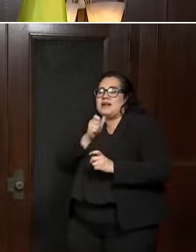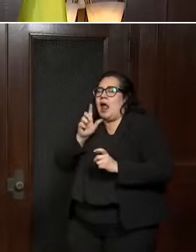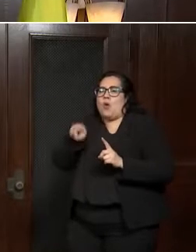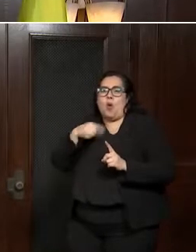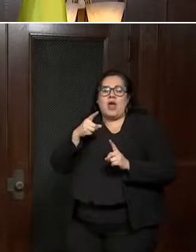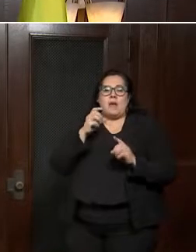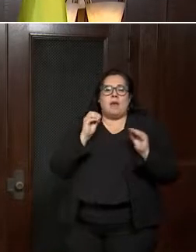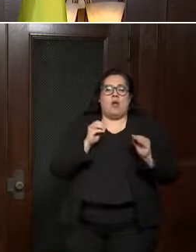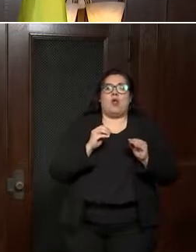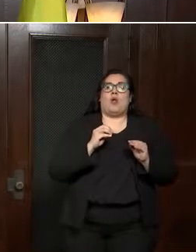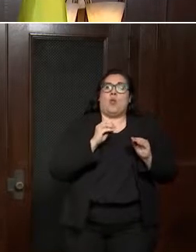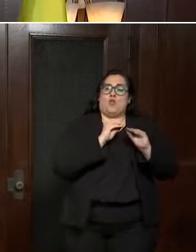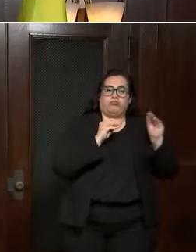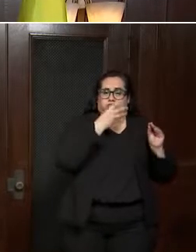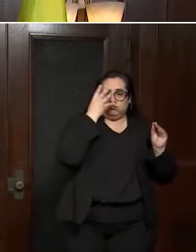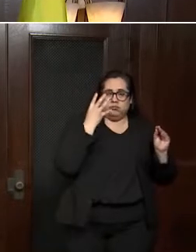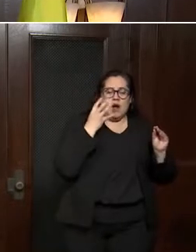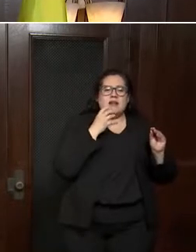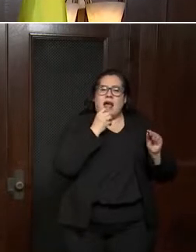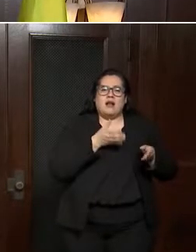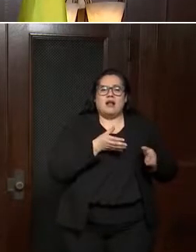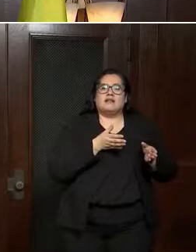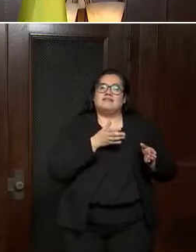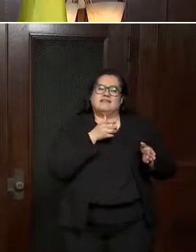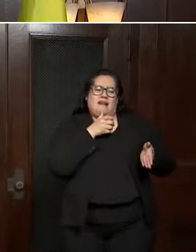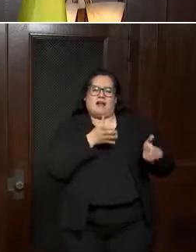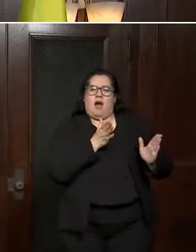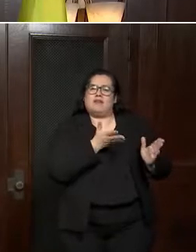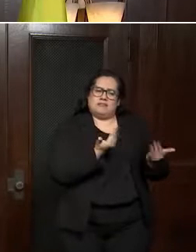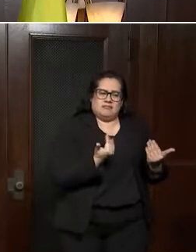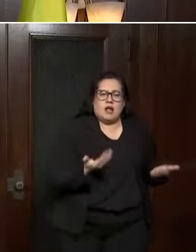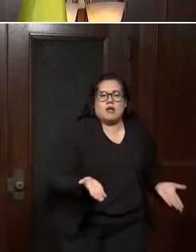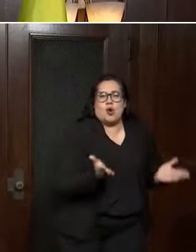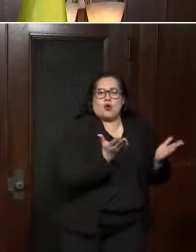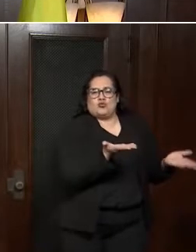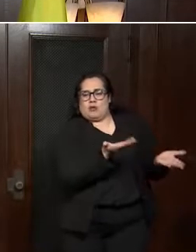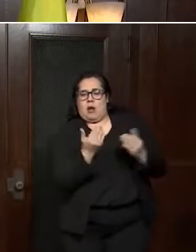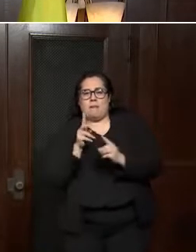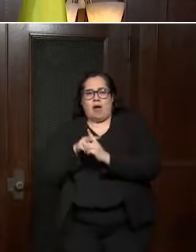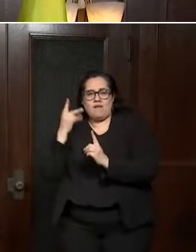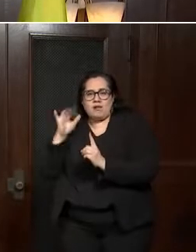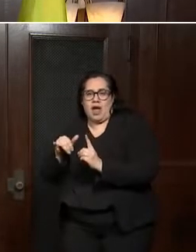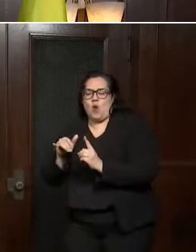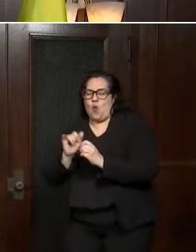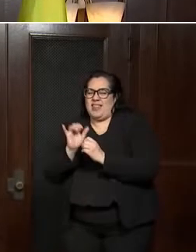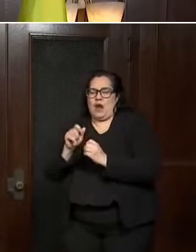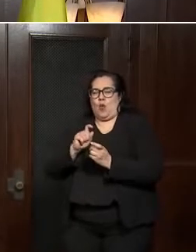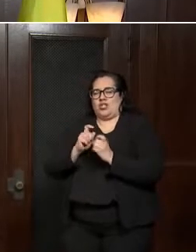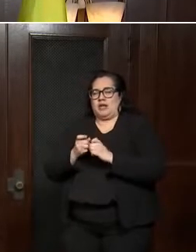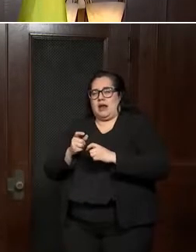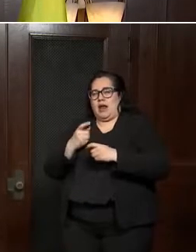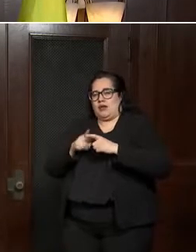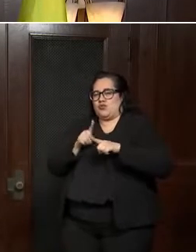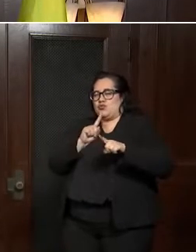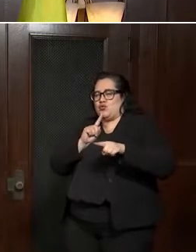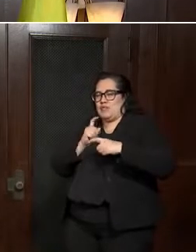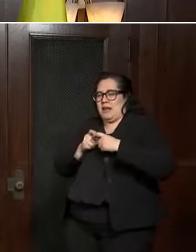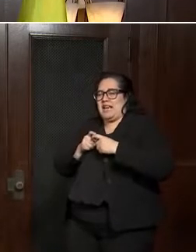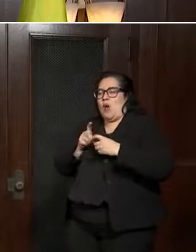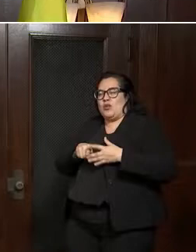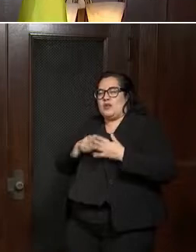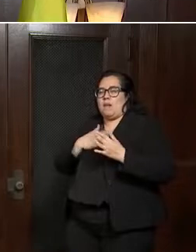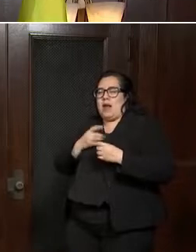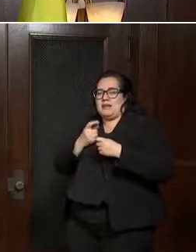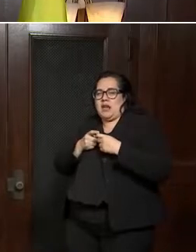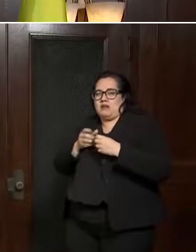not prohibited, they're encouraged to apply for that. So with that, I'll switch that answer into Spanish and say my Spanish